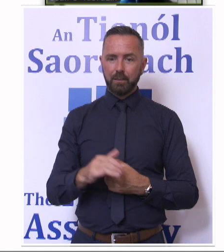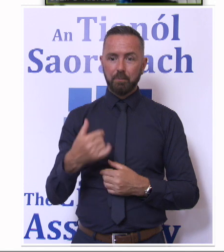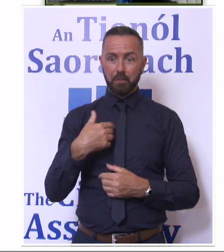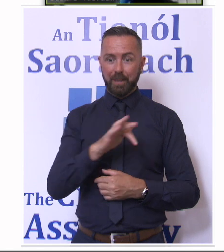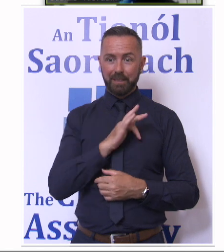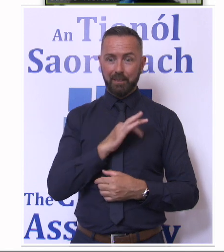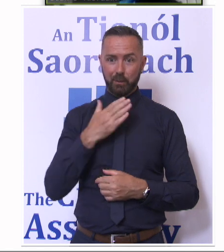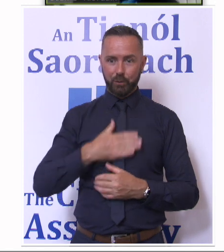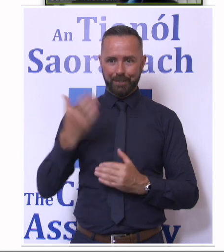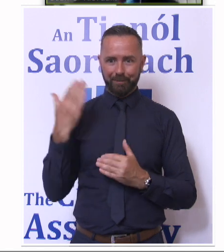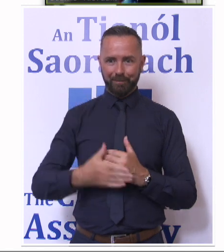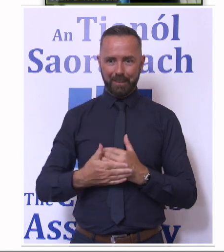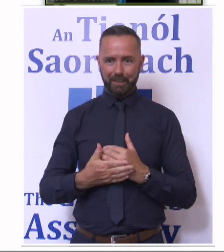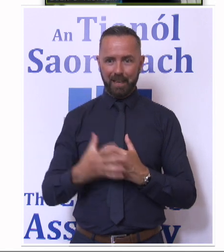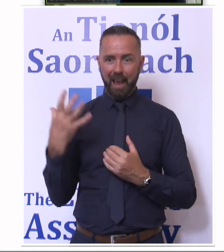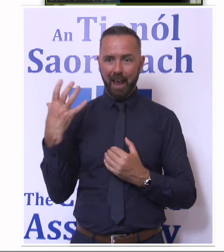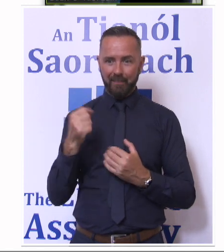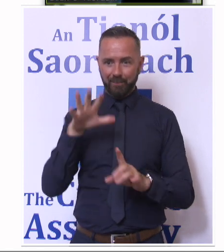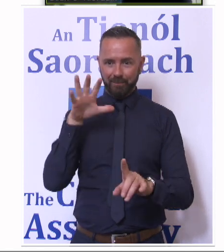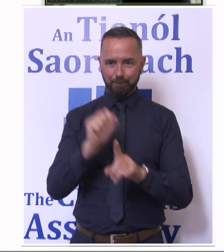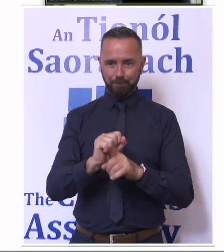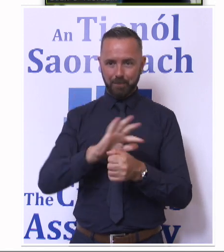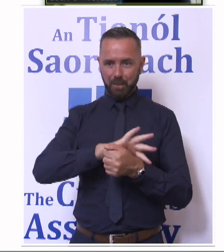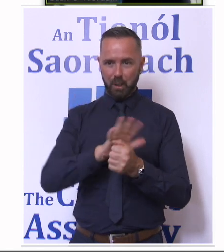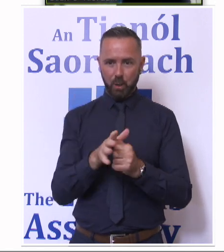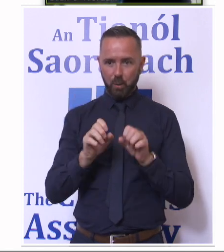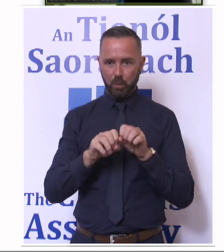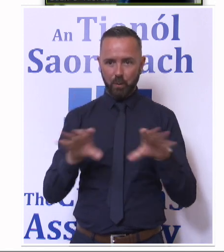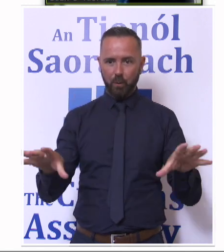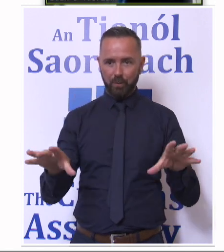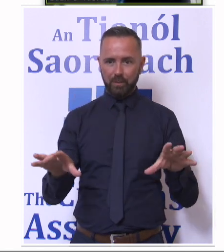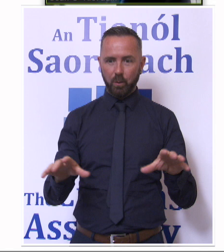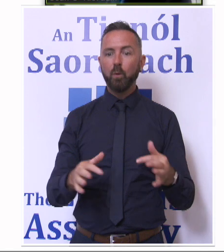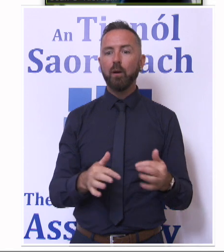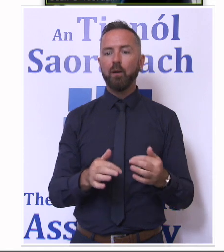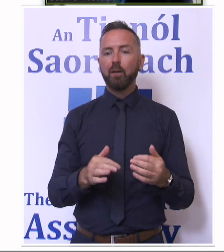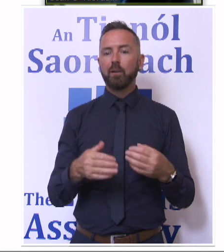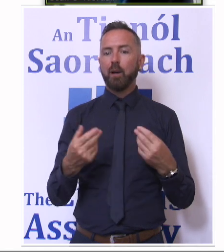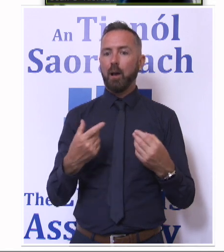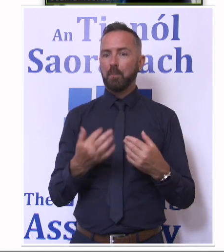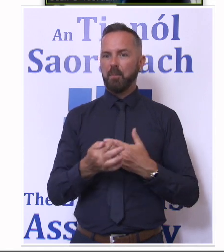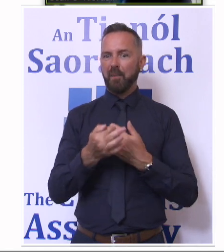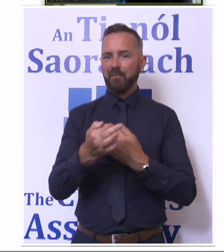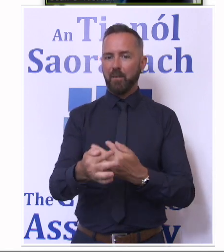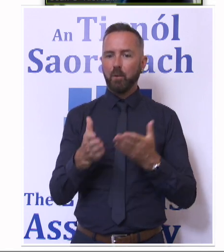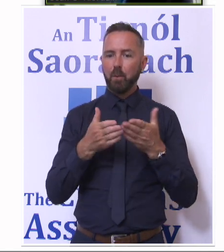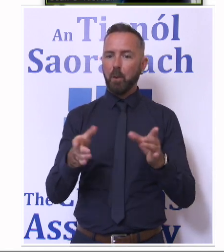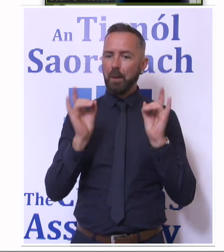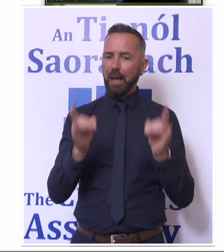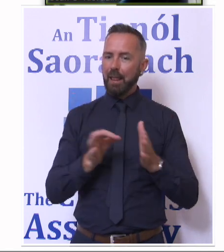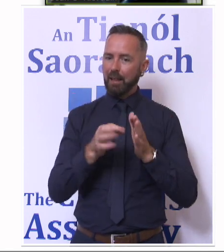over a dose of COVID and I'm following public health guidelines, so I can't unfortunately be with you